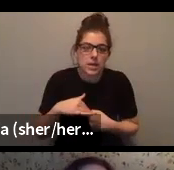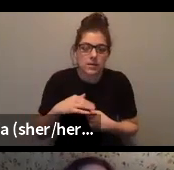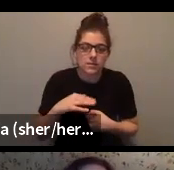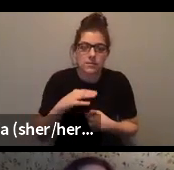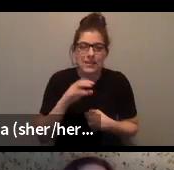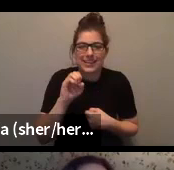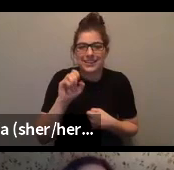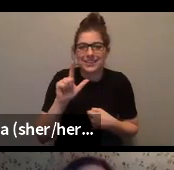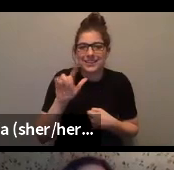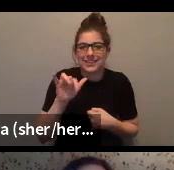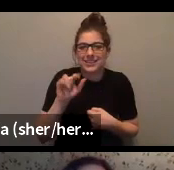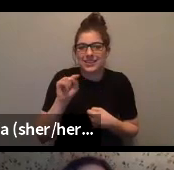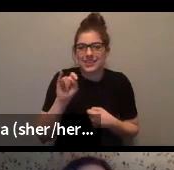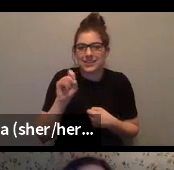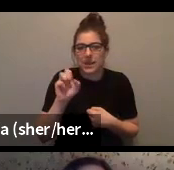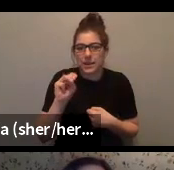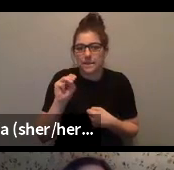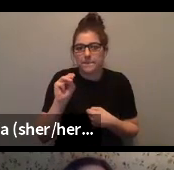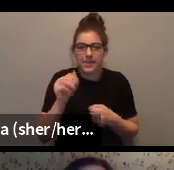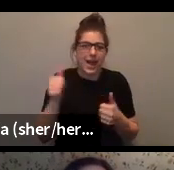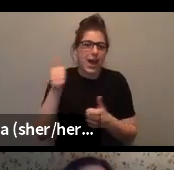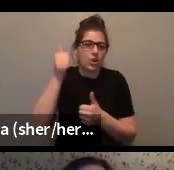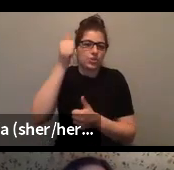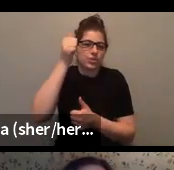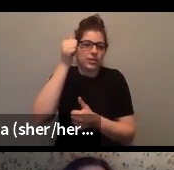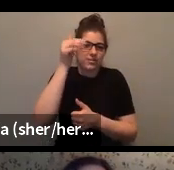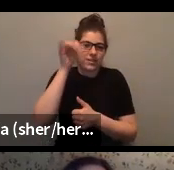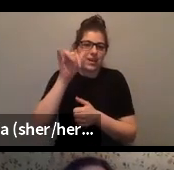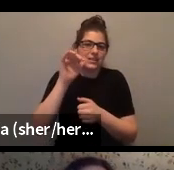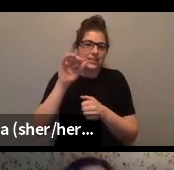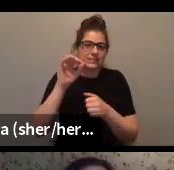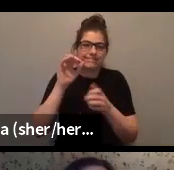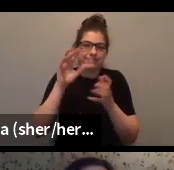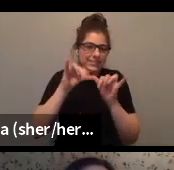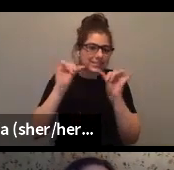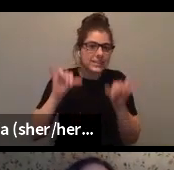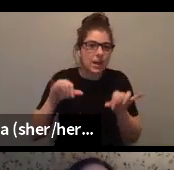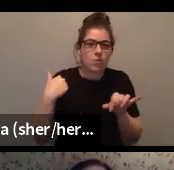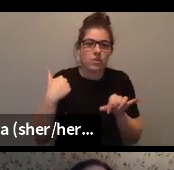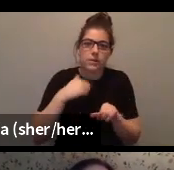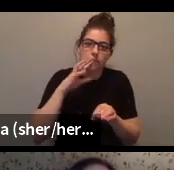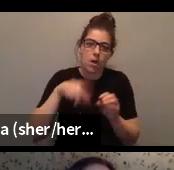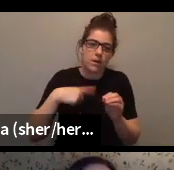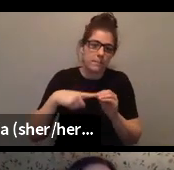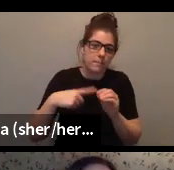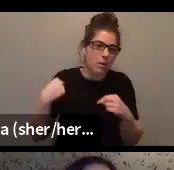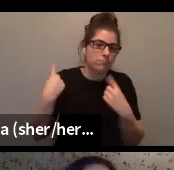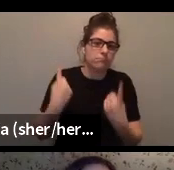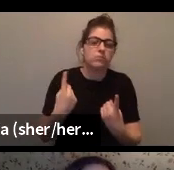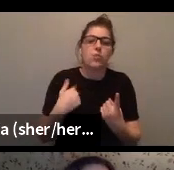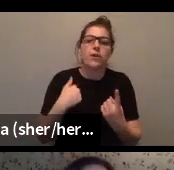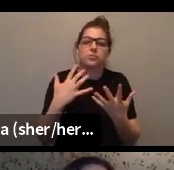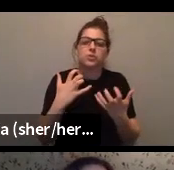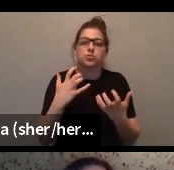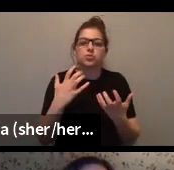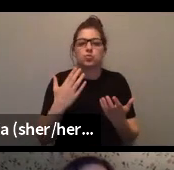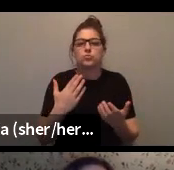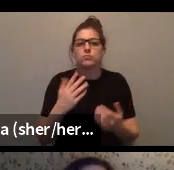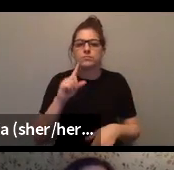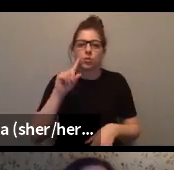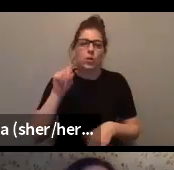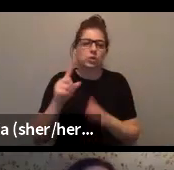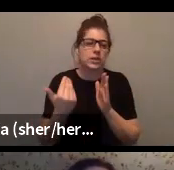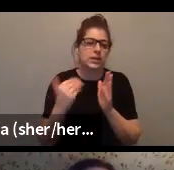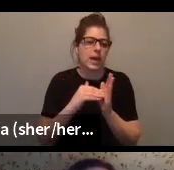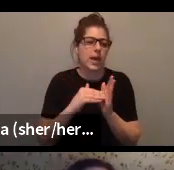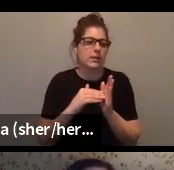this hierarchy that we keep talking about, this ecology ecosystem that we keep talking about. So I just wanted to raise that question again, and